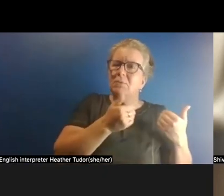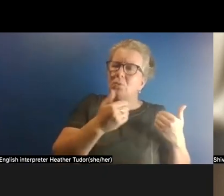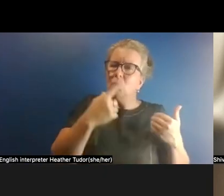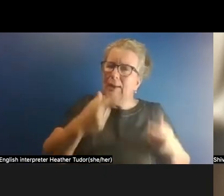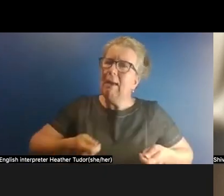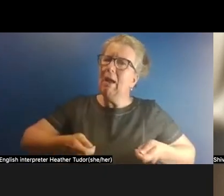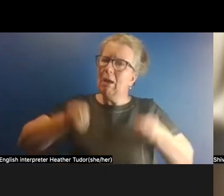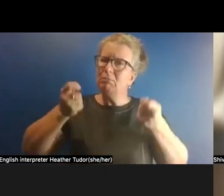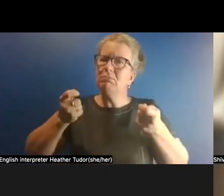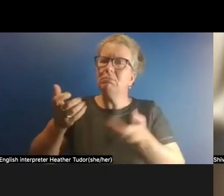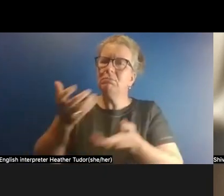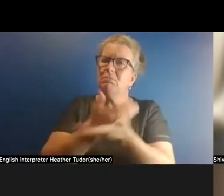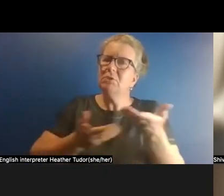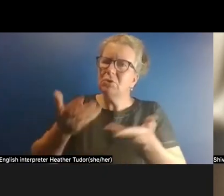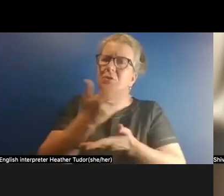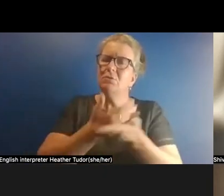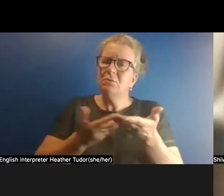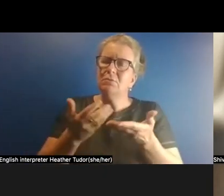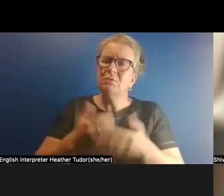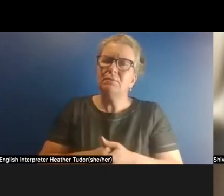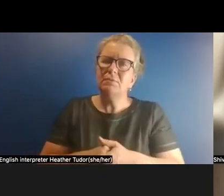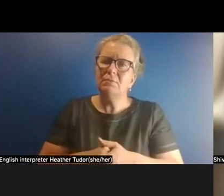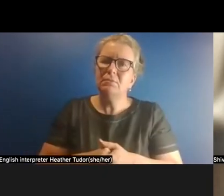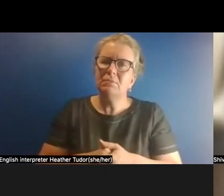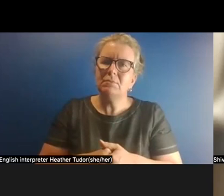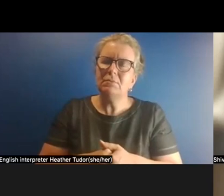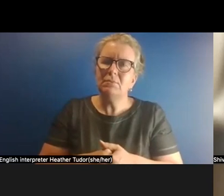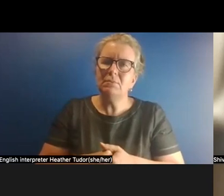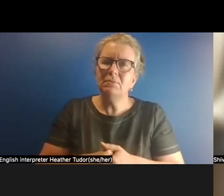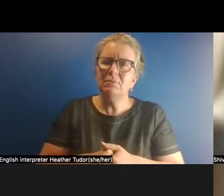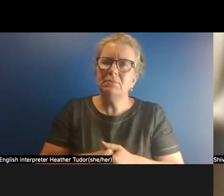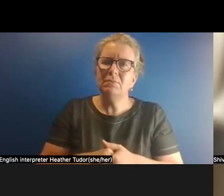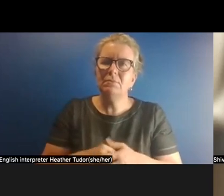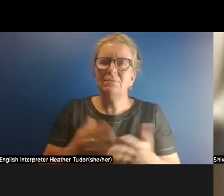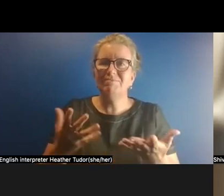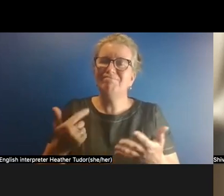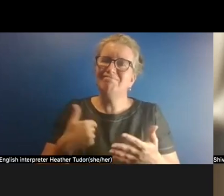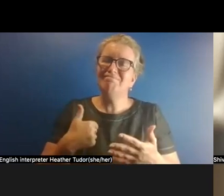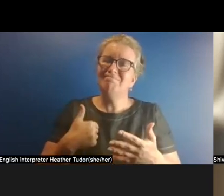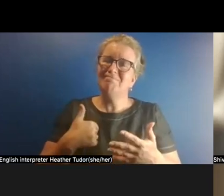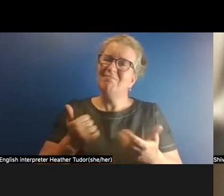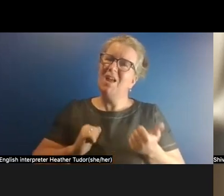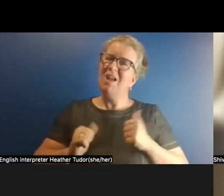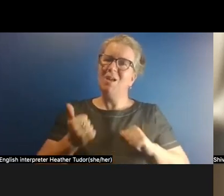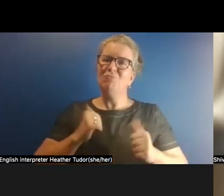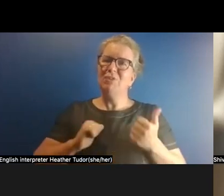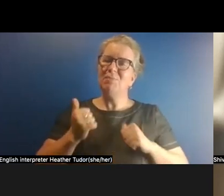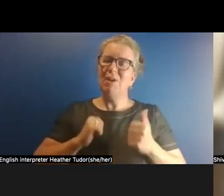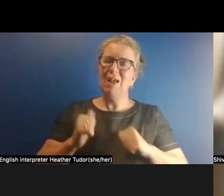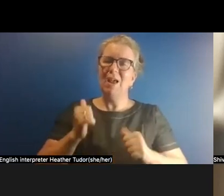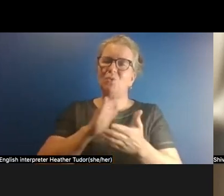Thank you. Yes, I'm just really honored that Harshlight has been one of these platforms where you feel safe enough